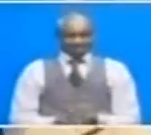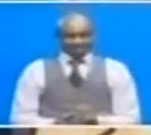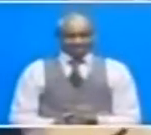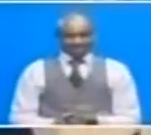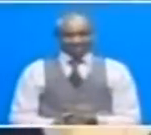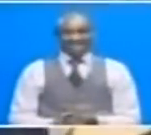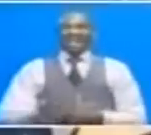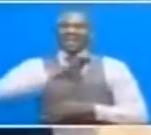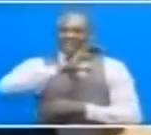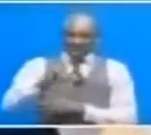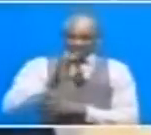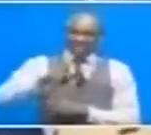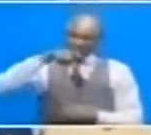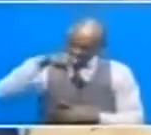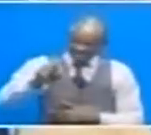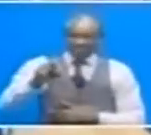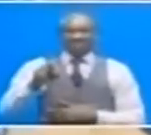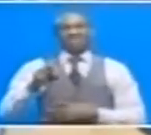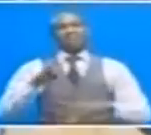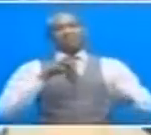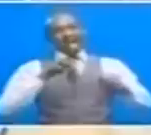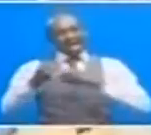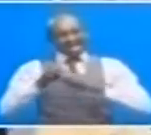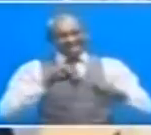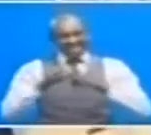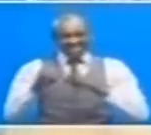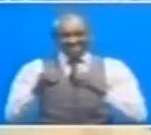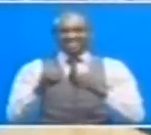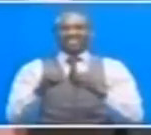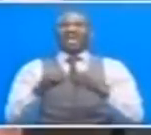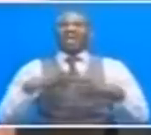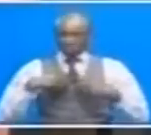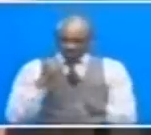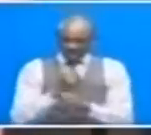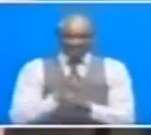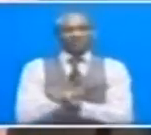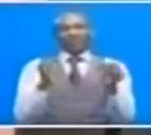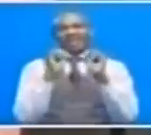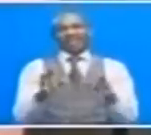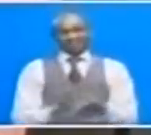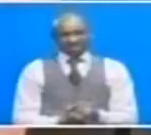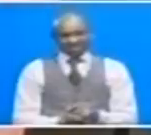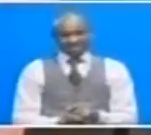The counties are mismanaging the healthcare workers. Because of procedures